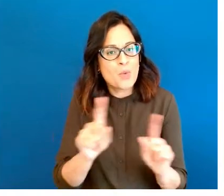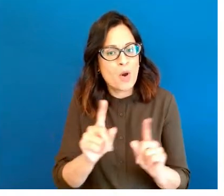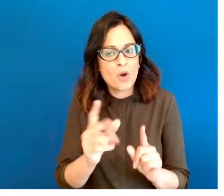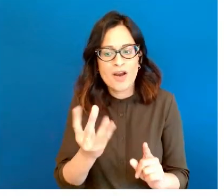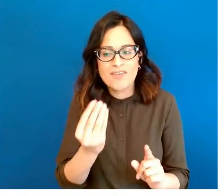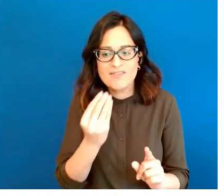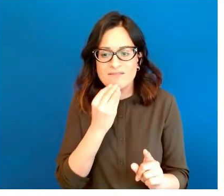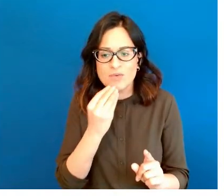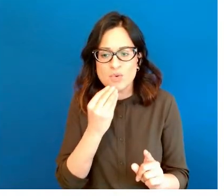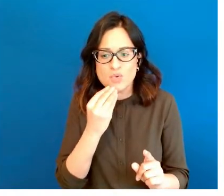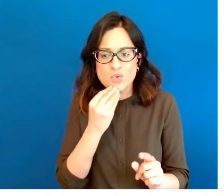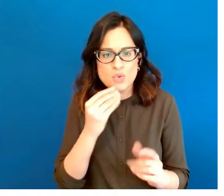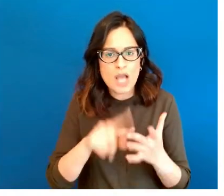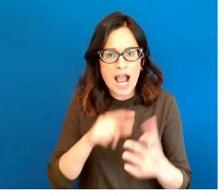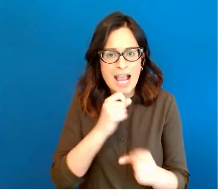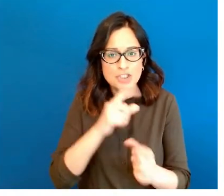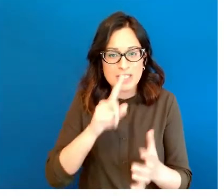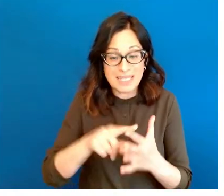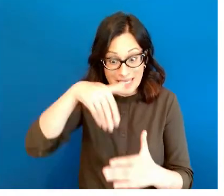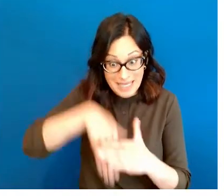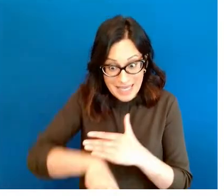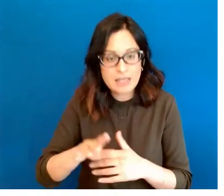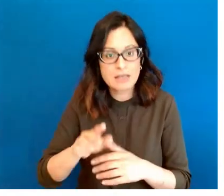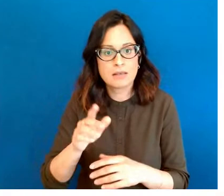IgE, specific IgE in patients with eczema?